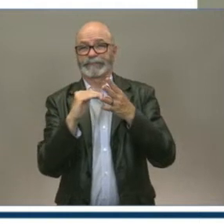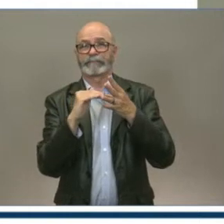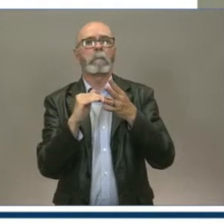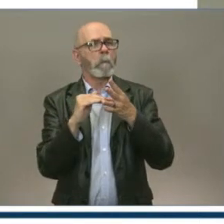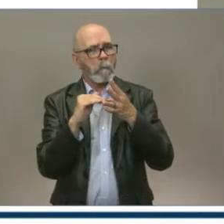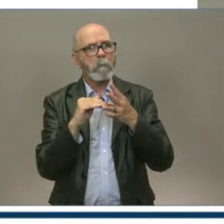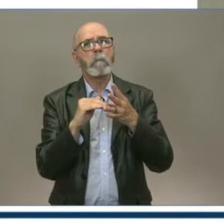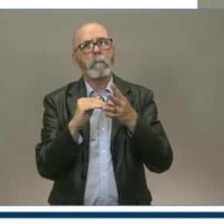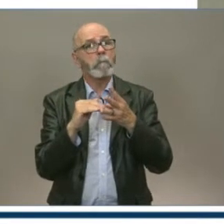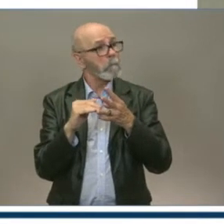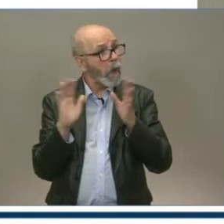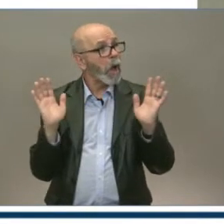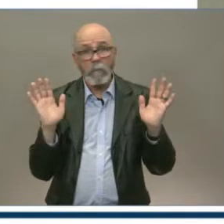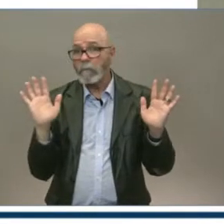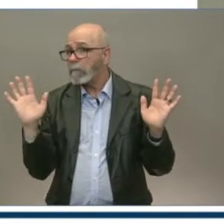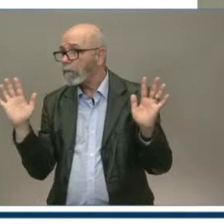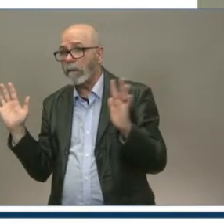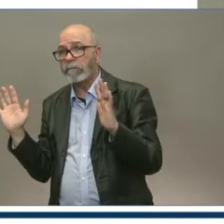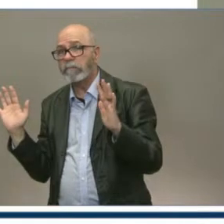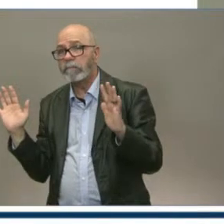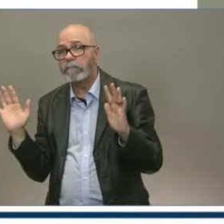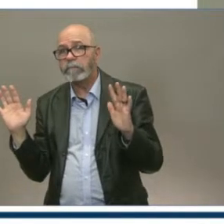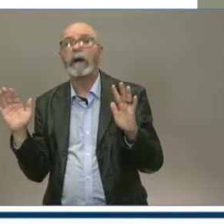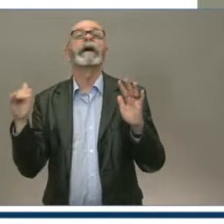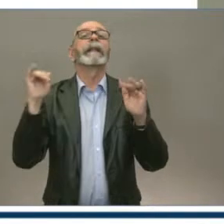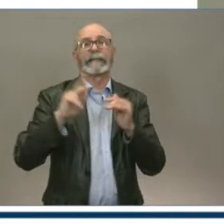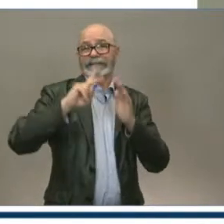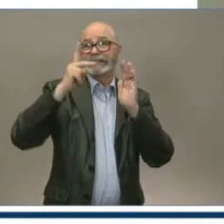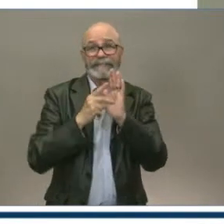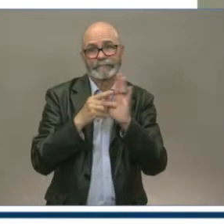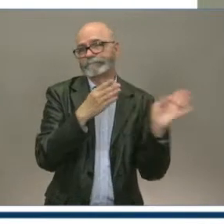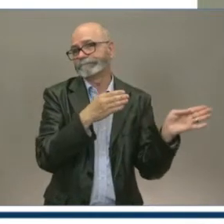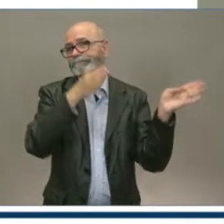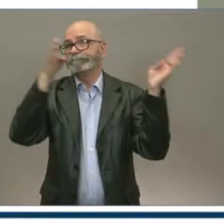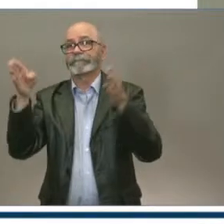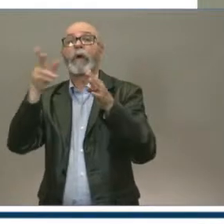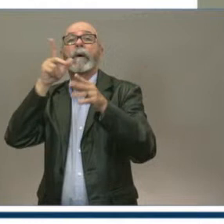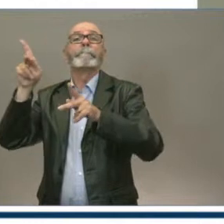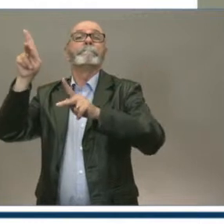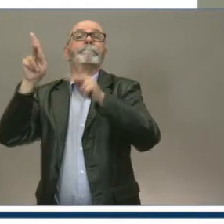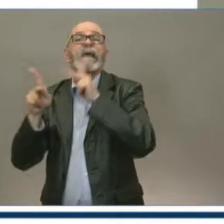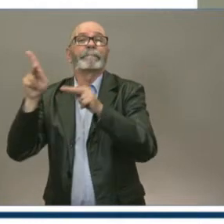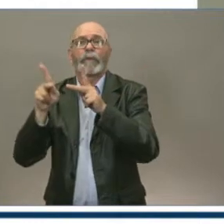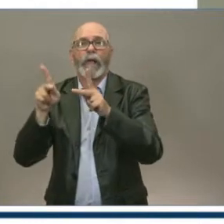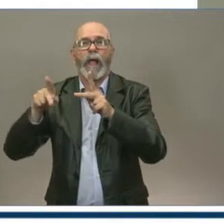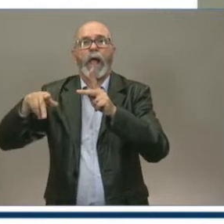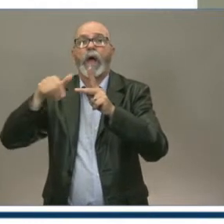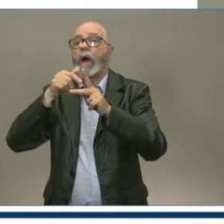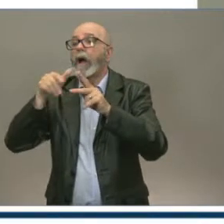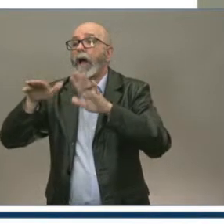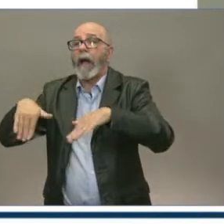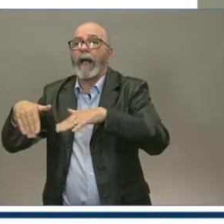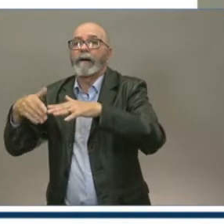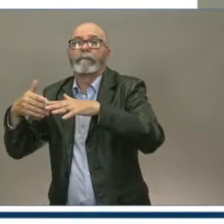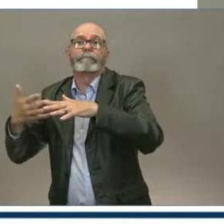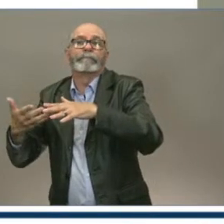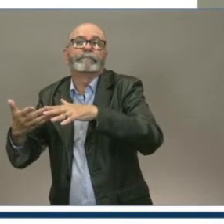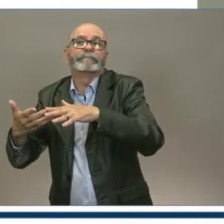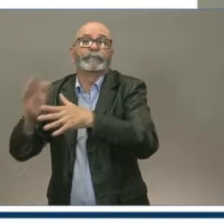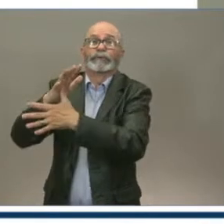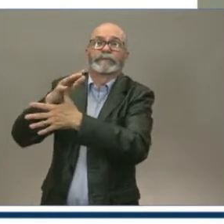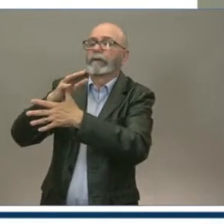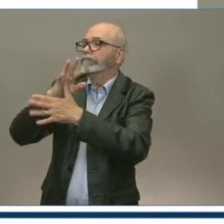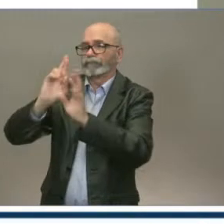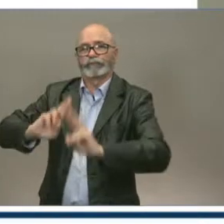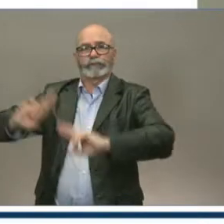to then start moving into people in some sort of prioritization right away in July, and